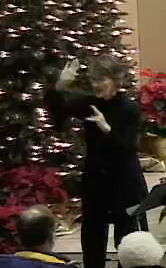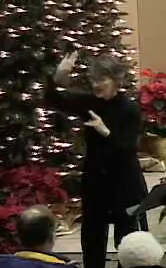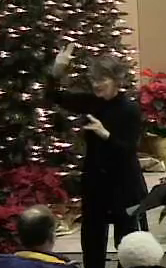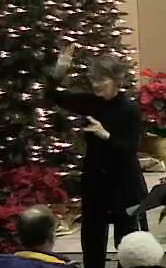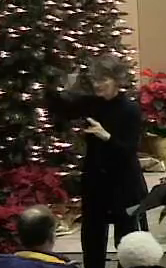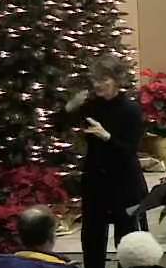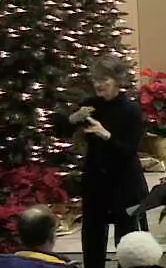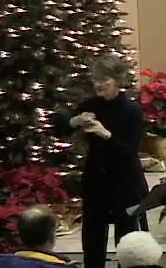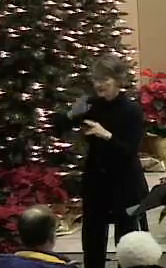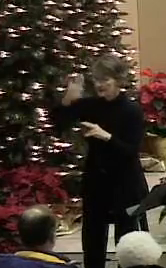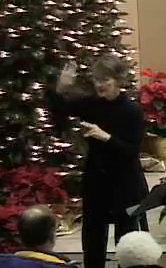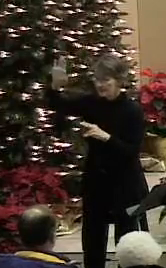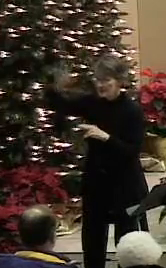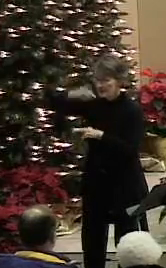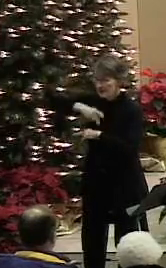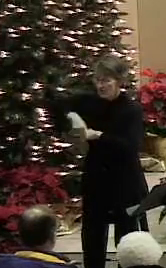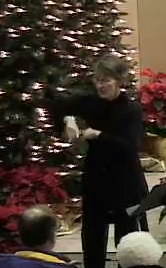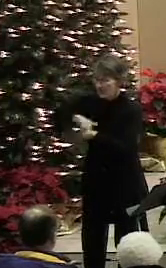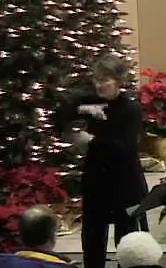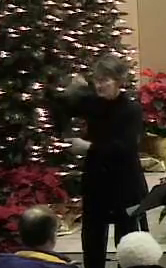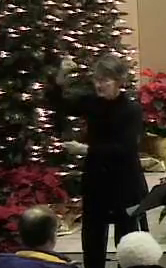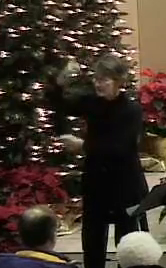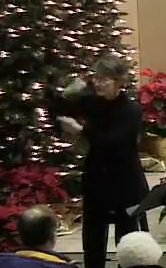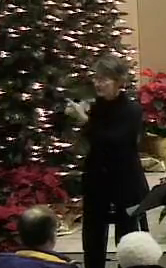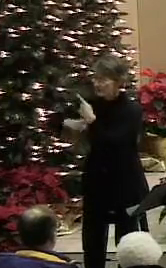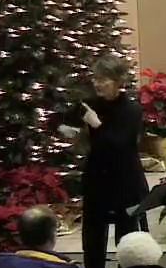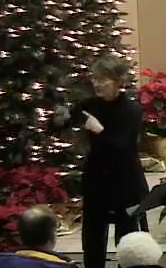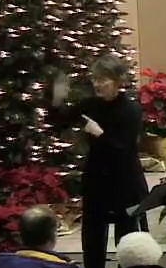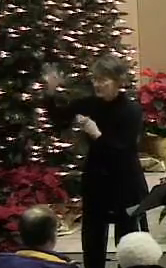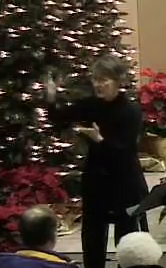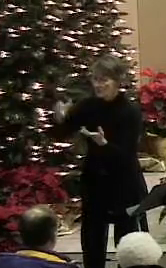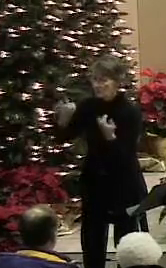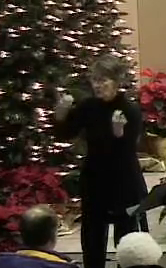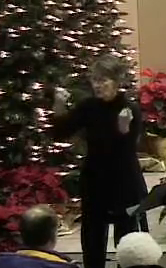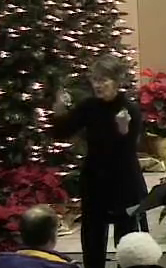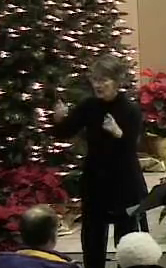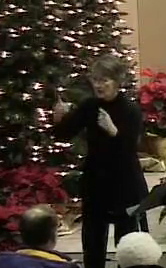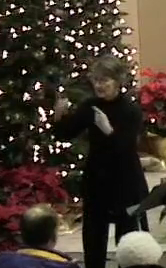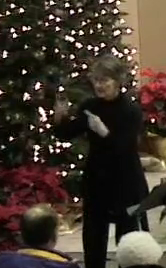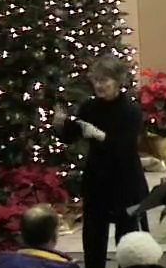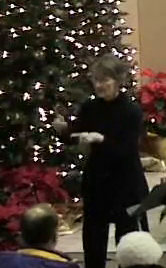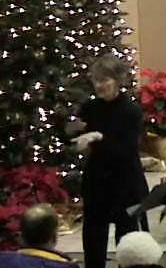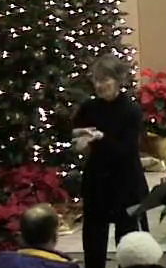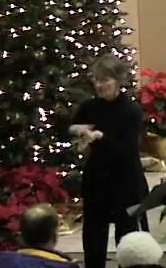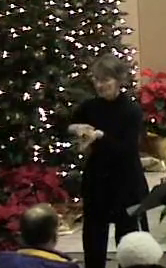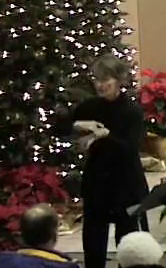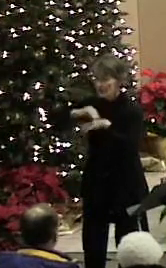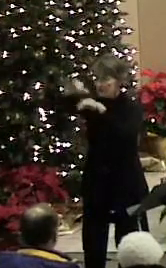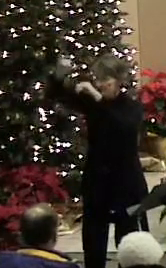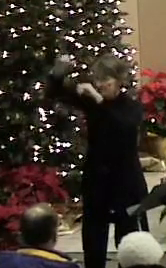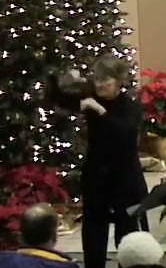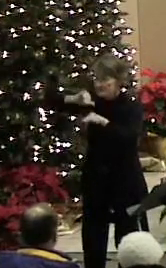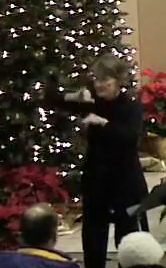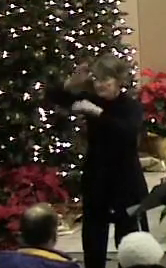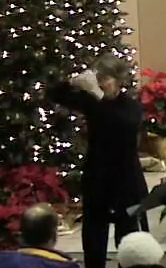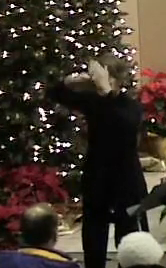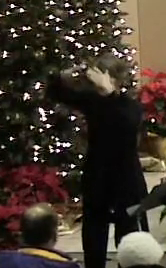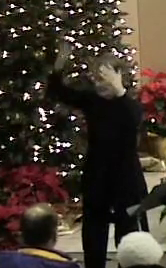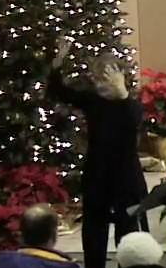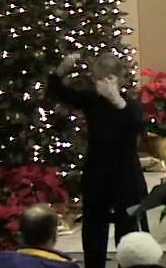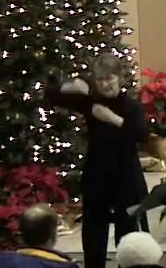heaven, hallowed be thy name. Thy kingdom come, thy will be done, on earth as it is in